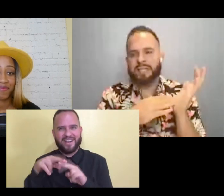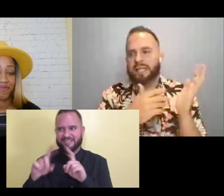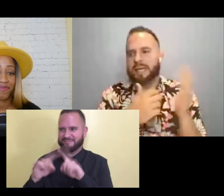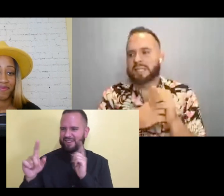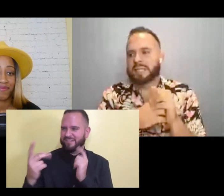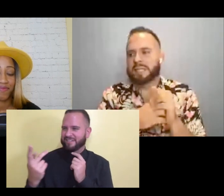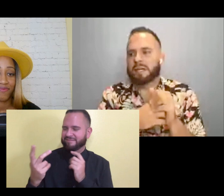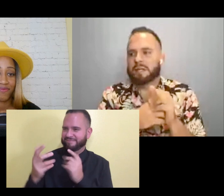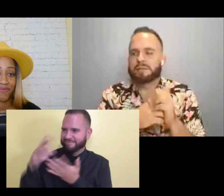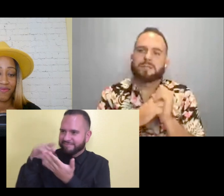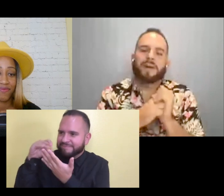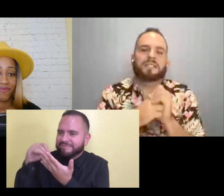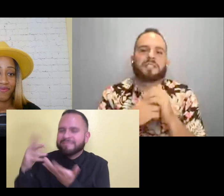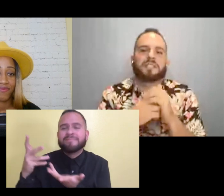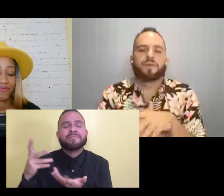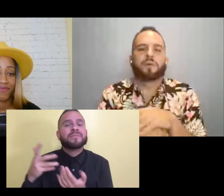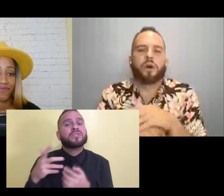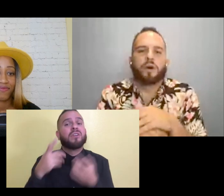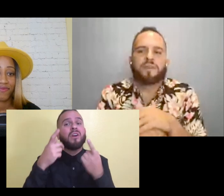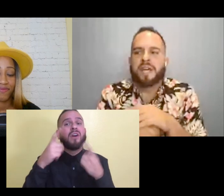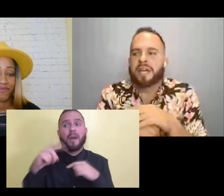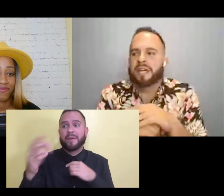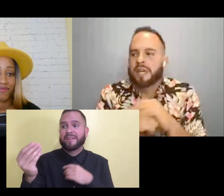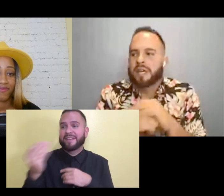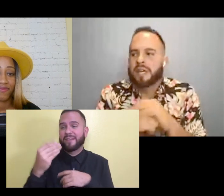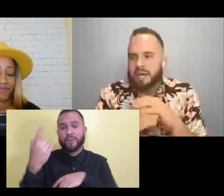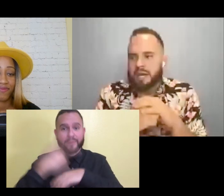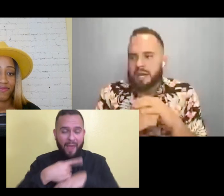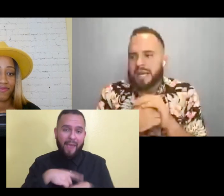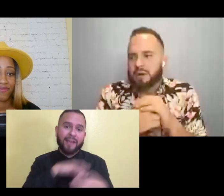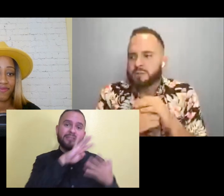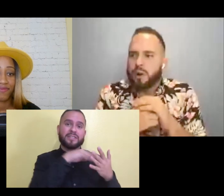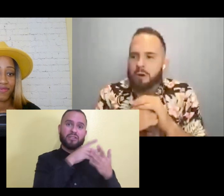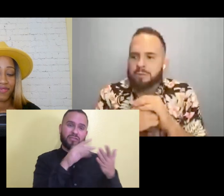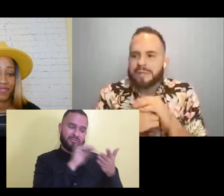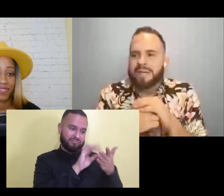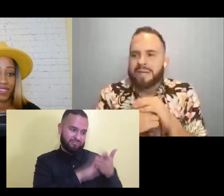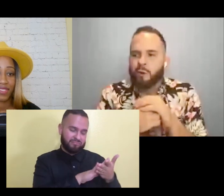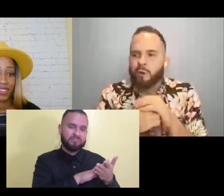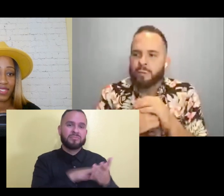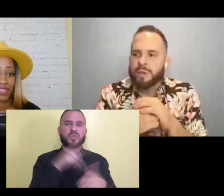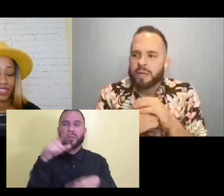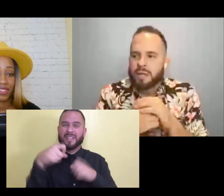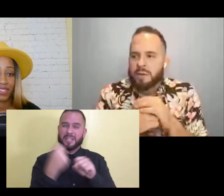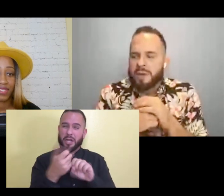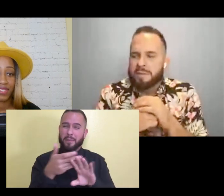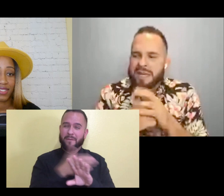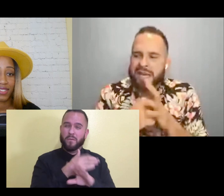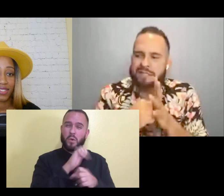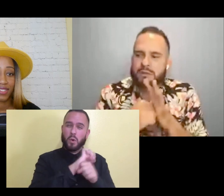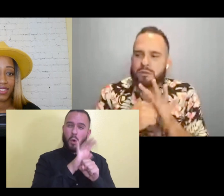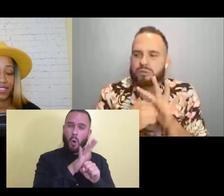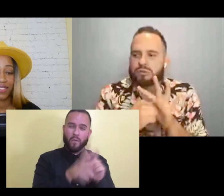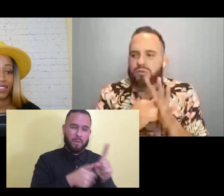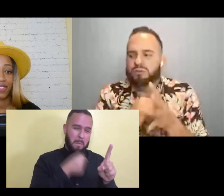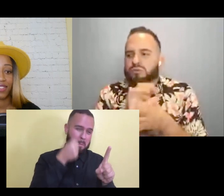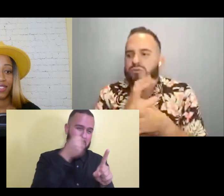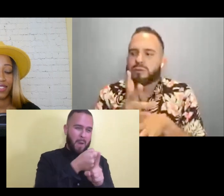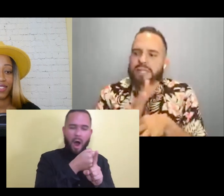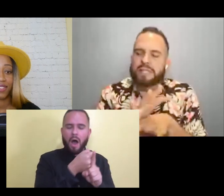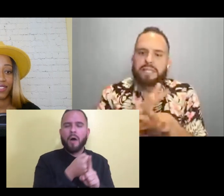it in, and then this past year before COVID hit, I would say I was probably home maybe like